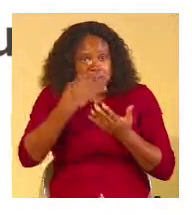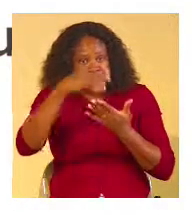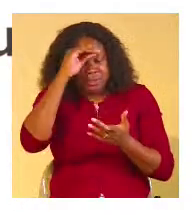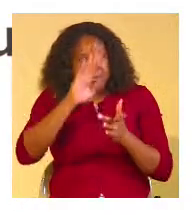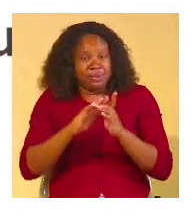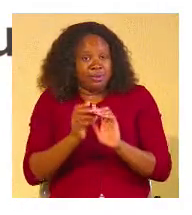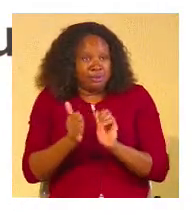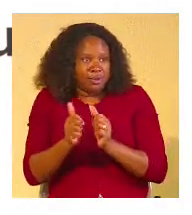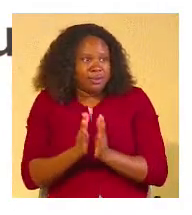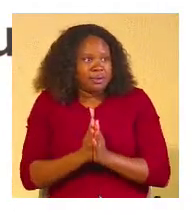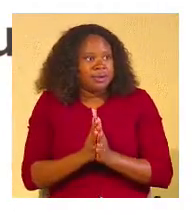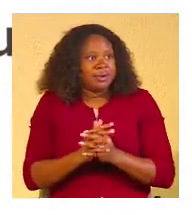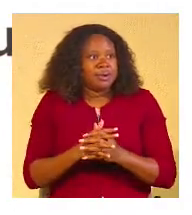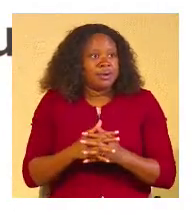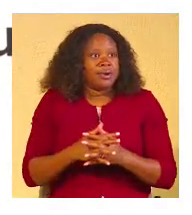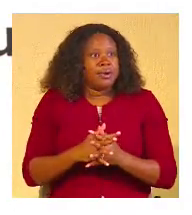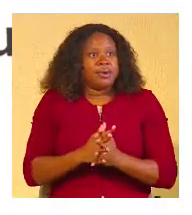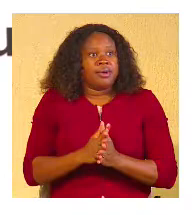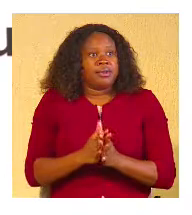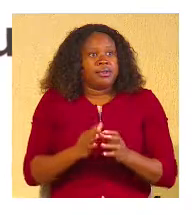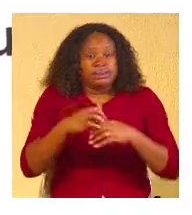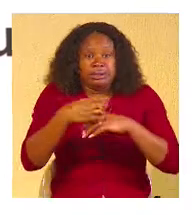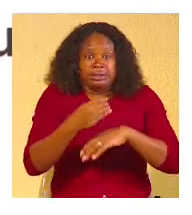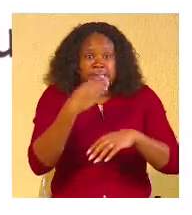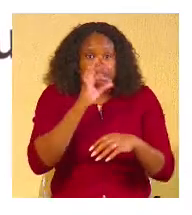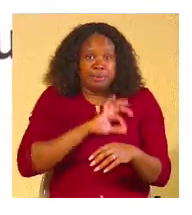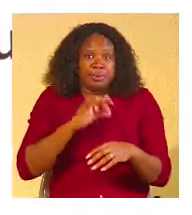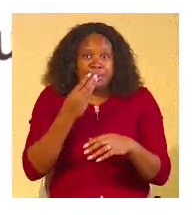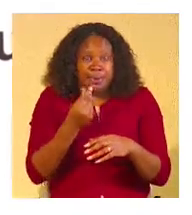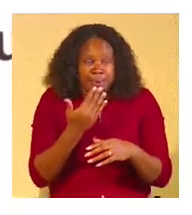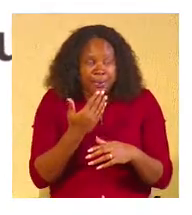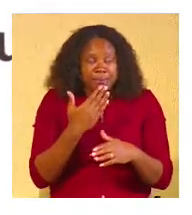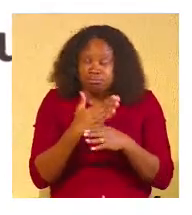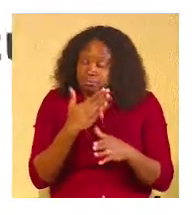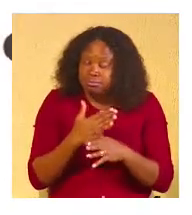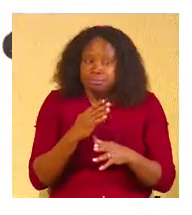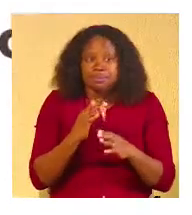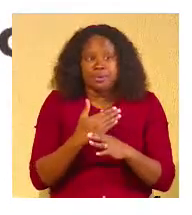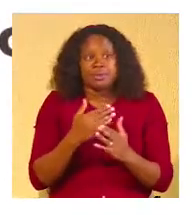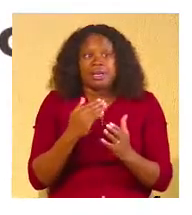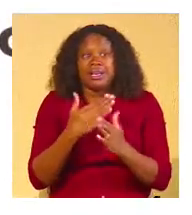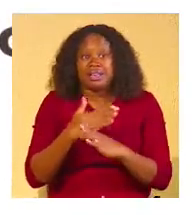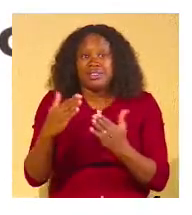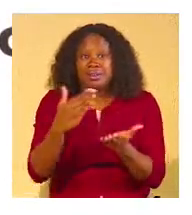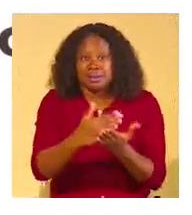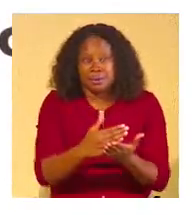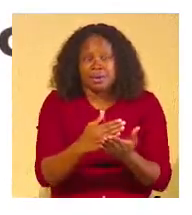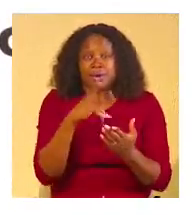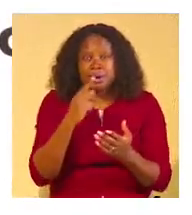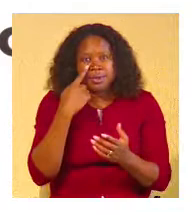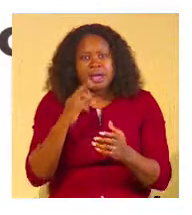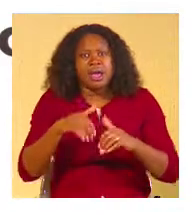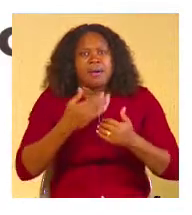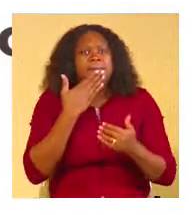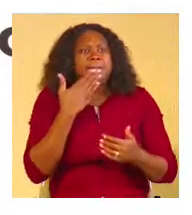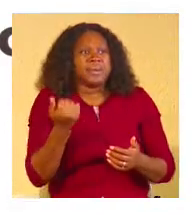sector. As we have witnessed the loss of income due to the suspension of these activities, we were also looking at how best can